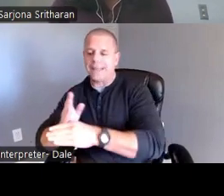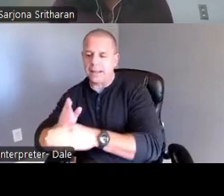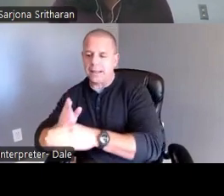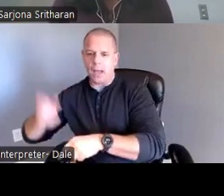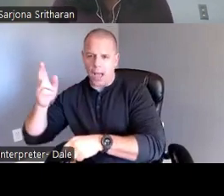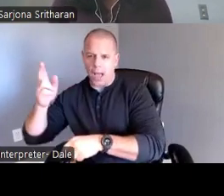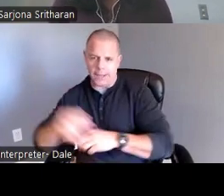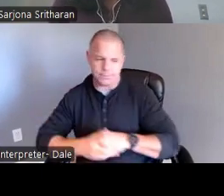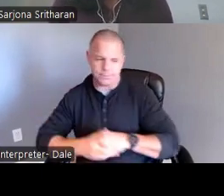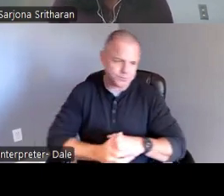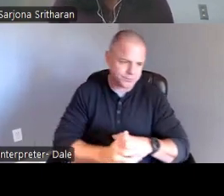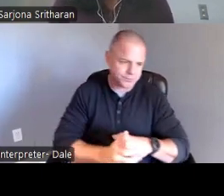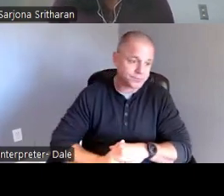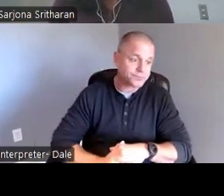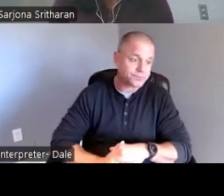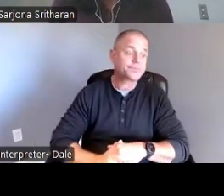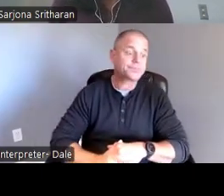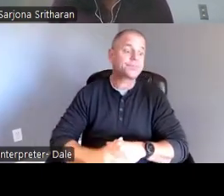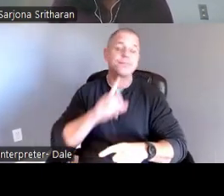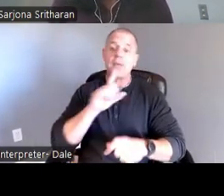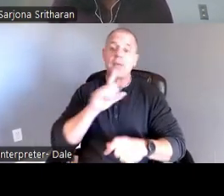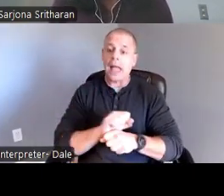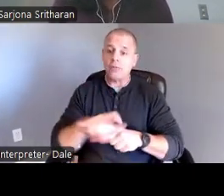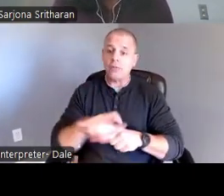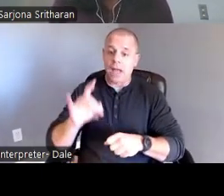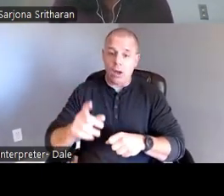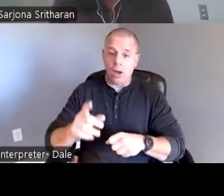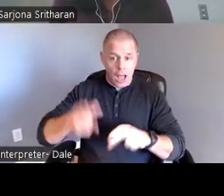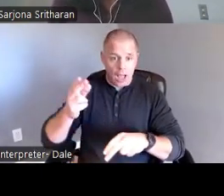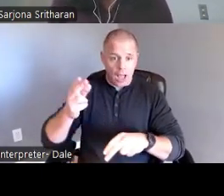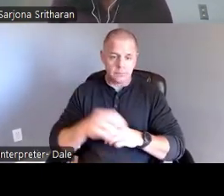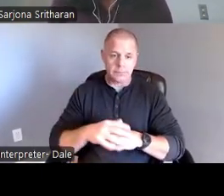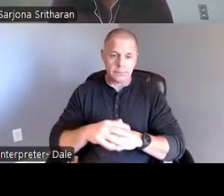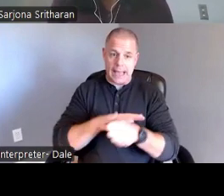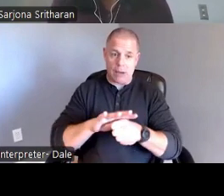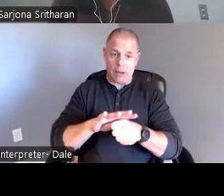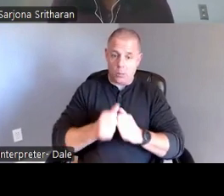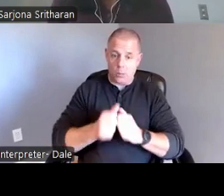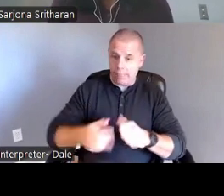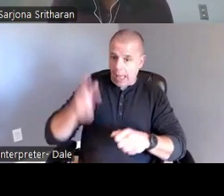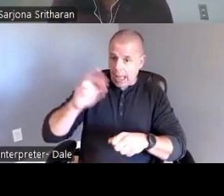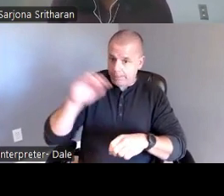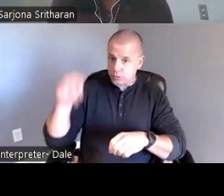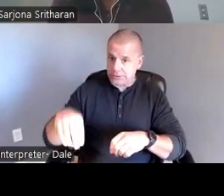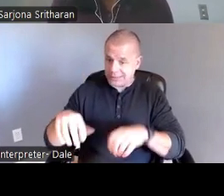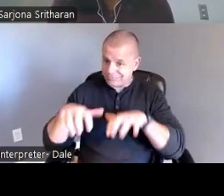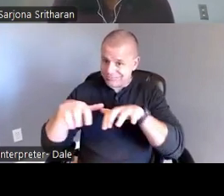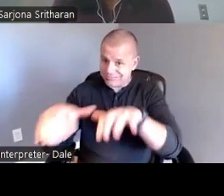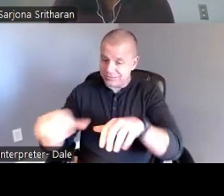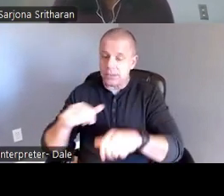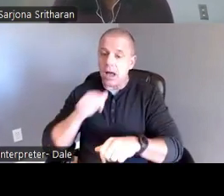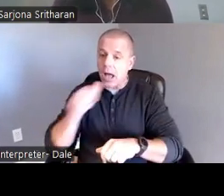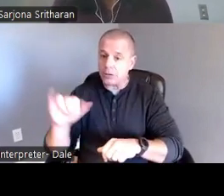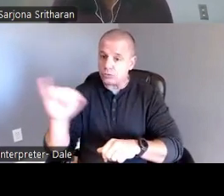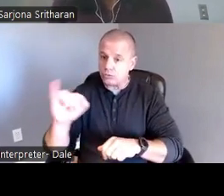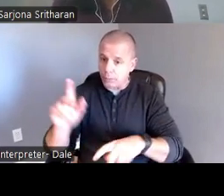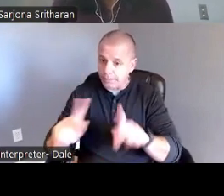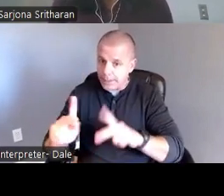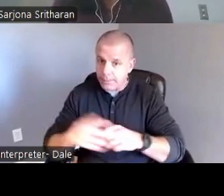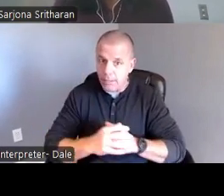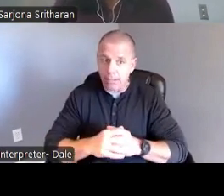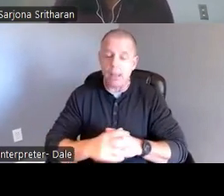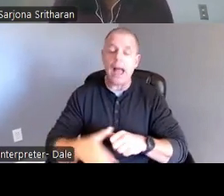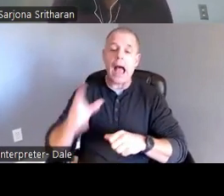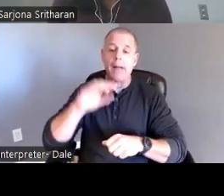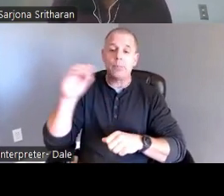And I actually found that high percentages or areas with high percentages of uninsured people and high percentages